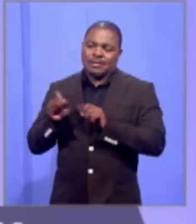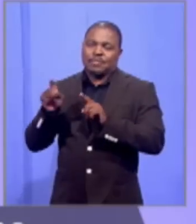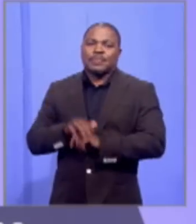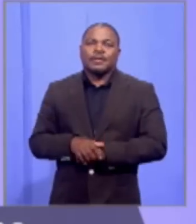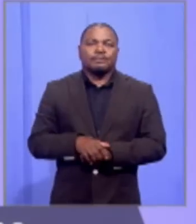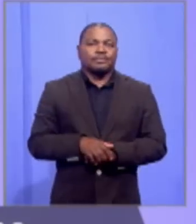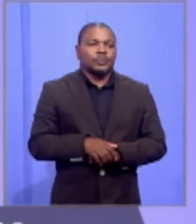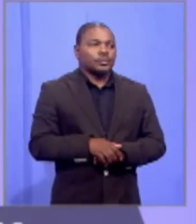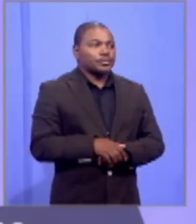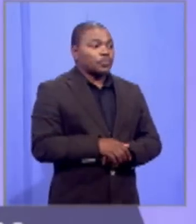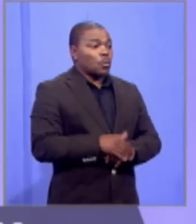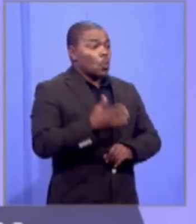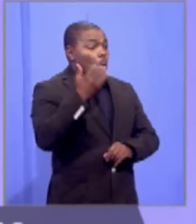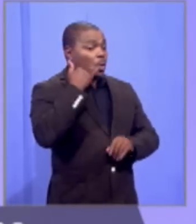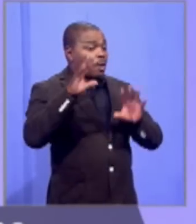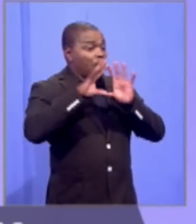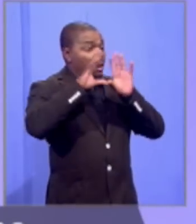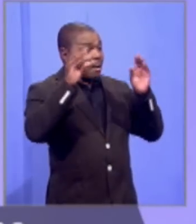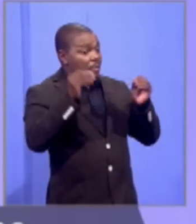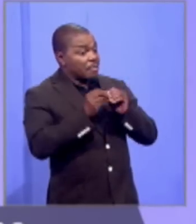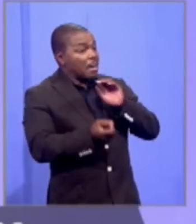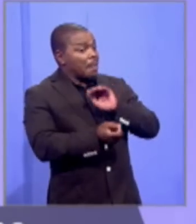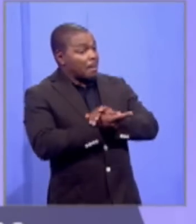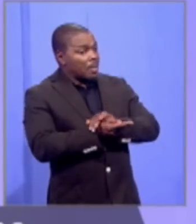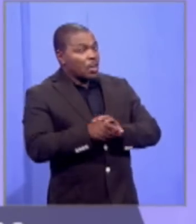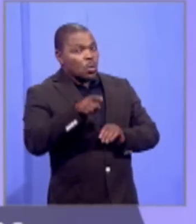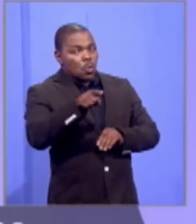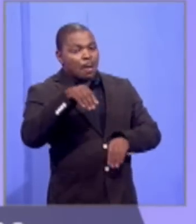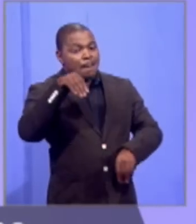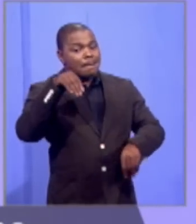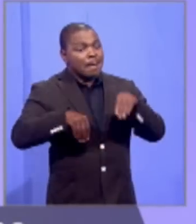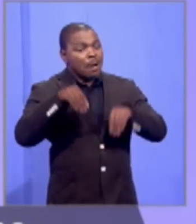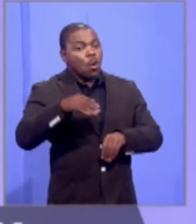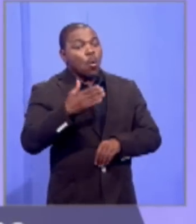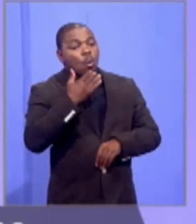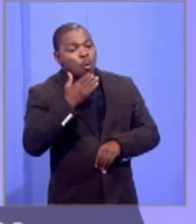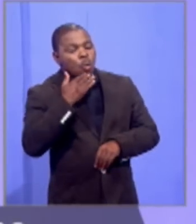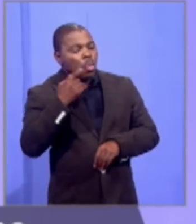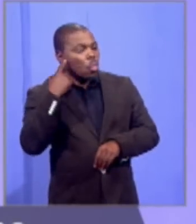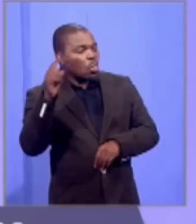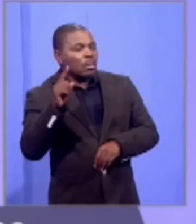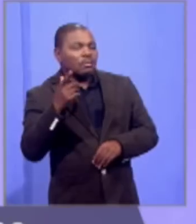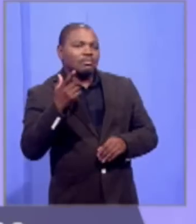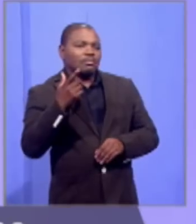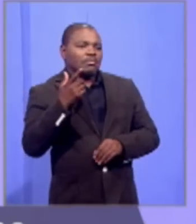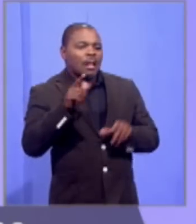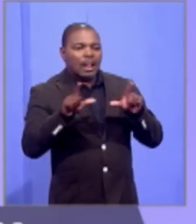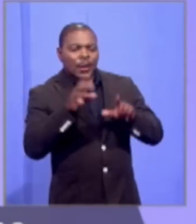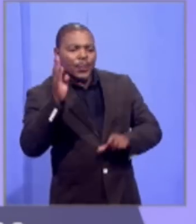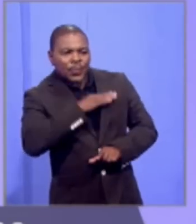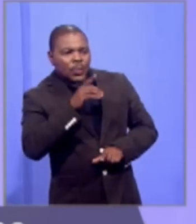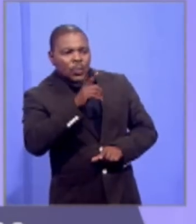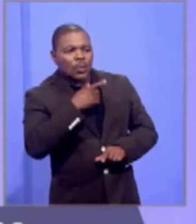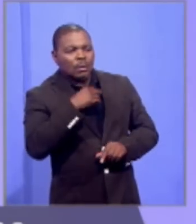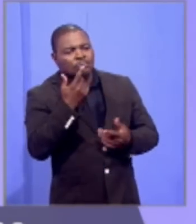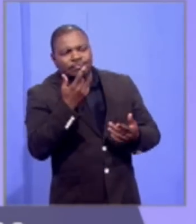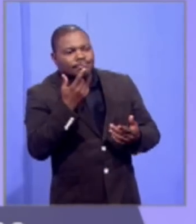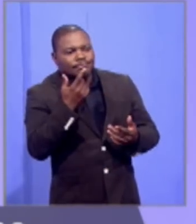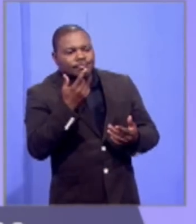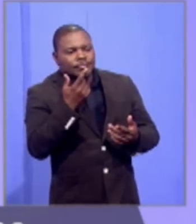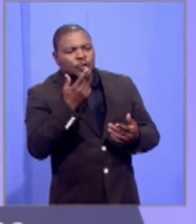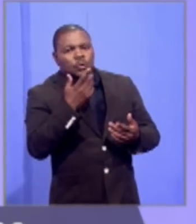Ge tšeo ka moka di direga re ka se lebale taba ya boramoepo bao ba sego molaong e ama jwang kgodišo ya basadi